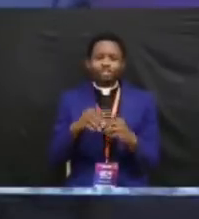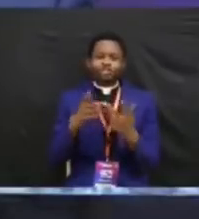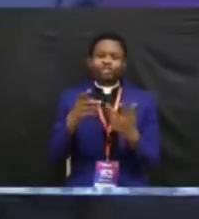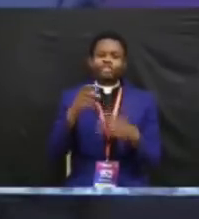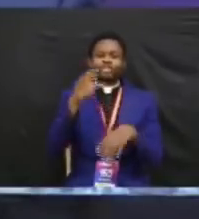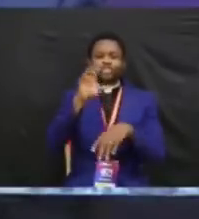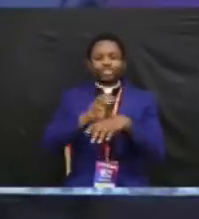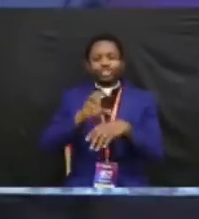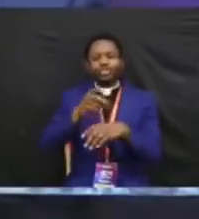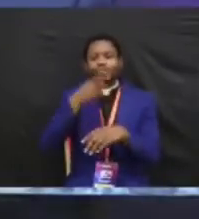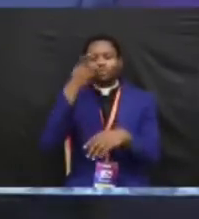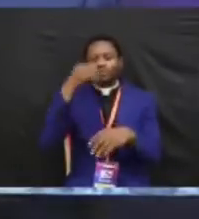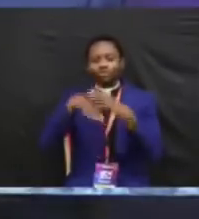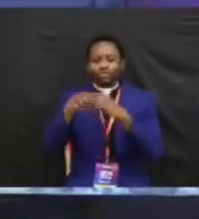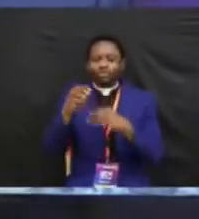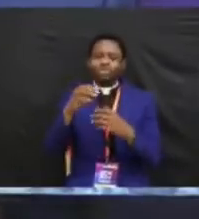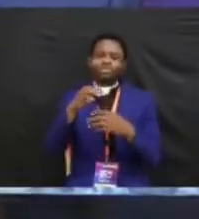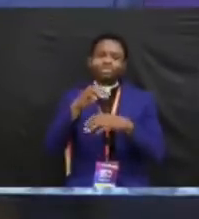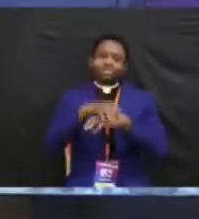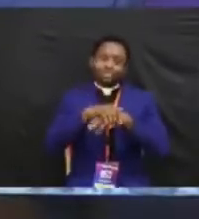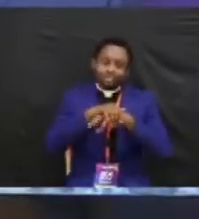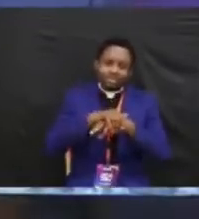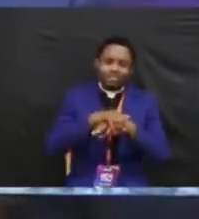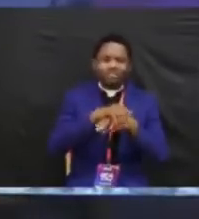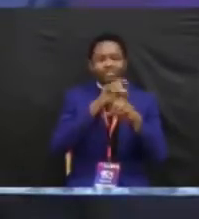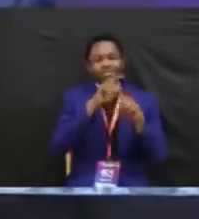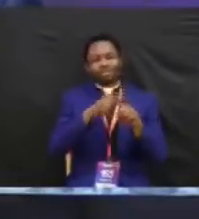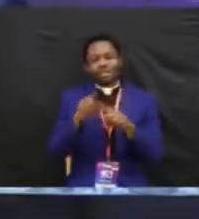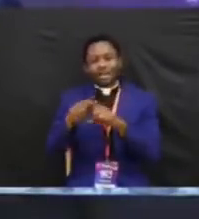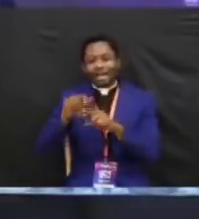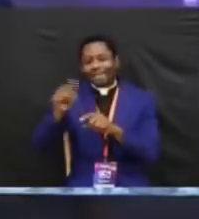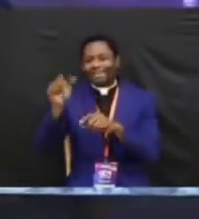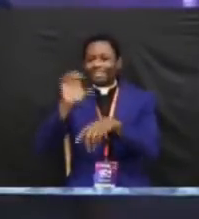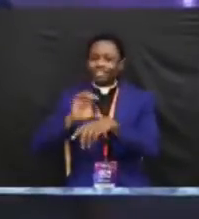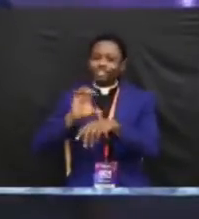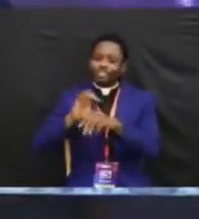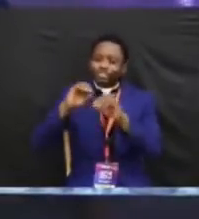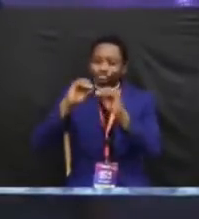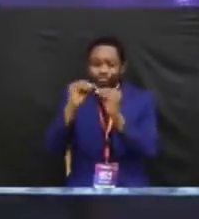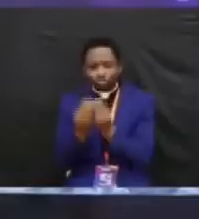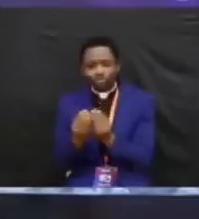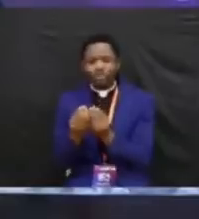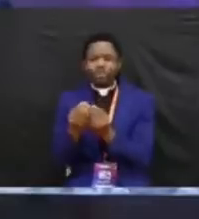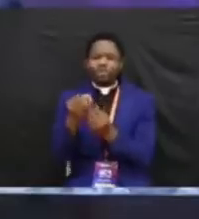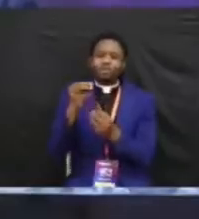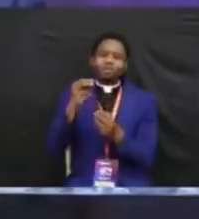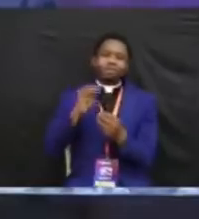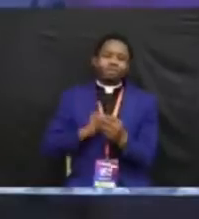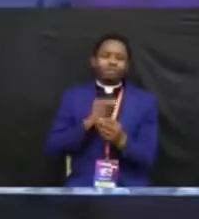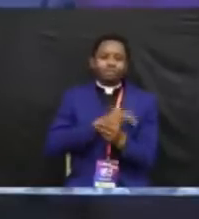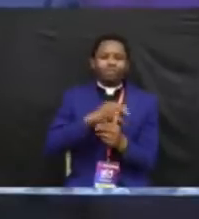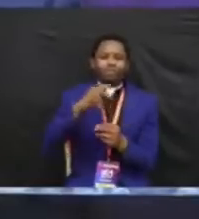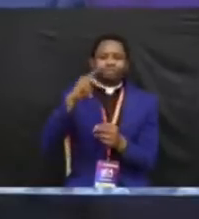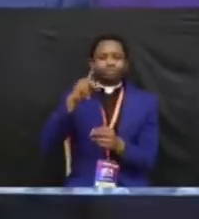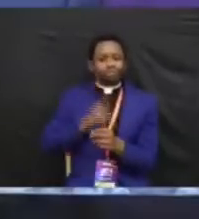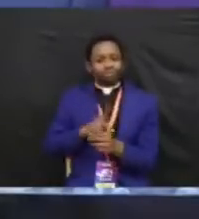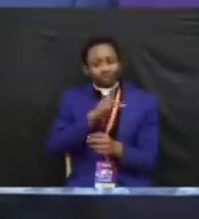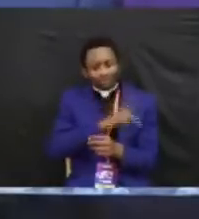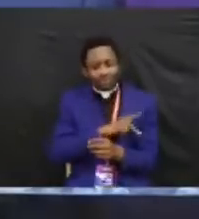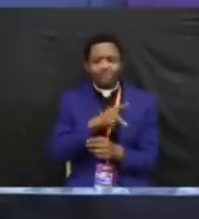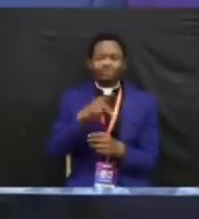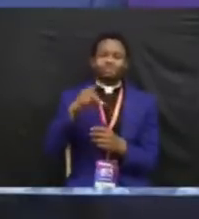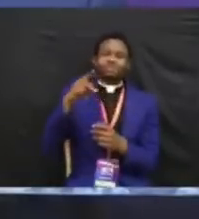distinguished heads of churches and parurch organizations honorable members of parliament and ministers of